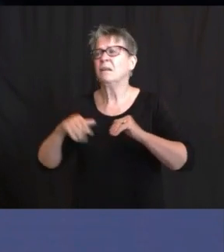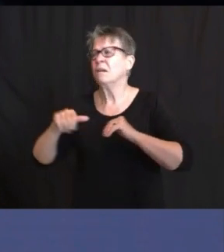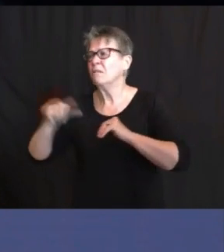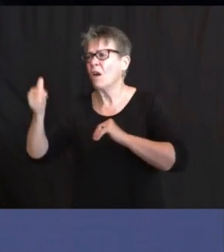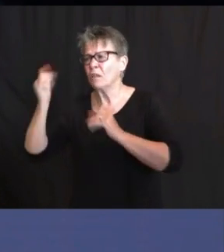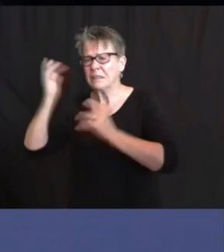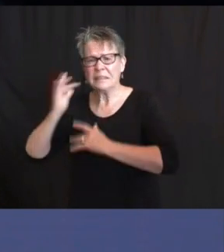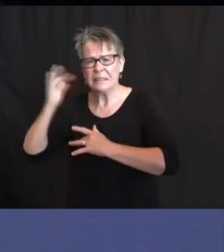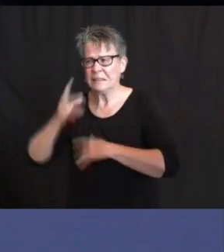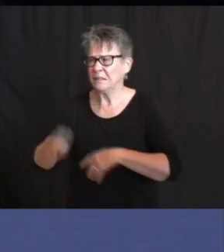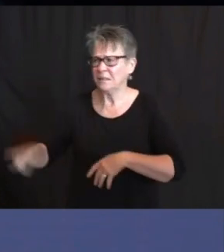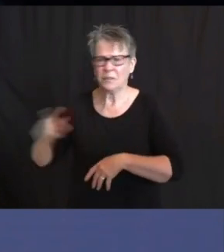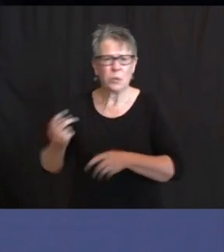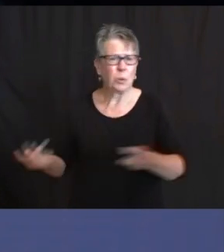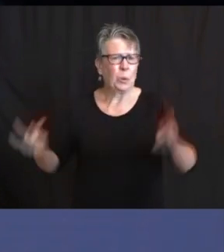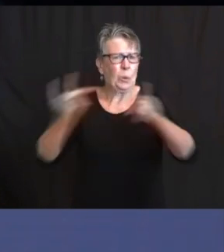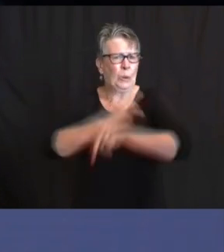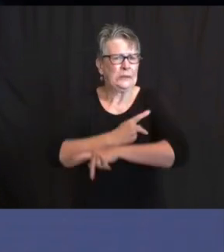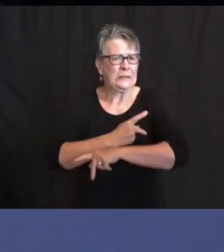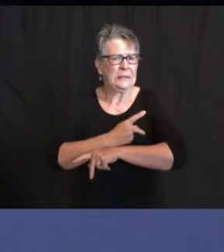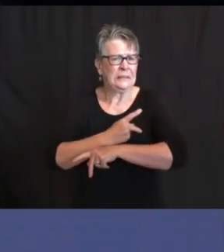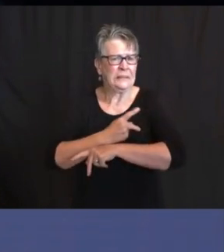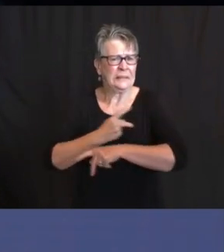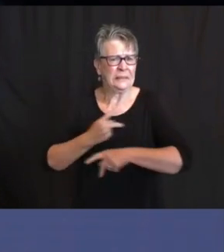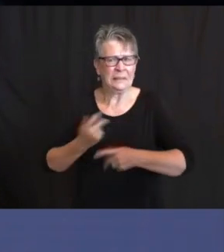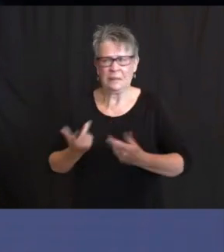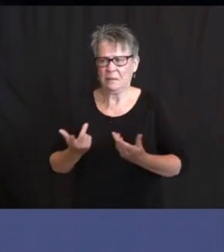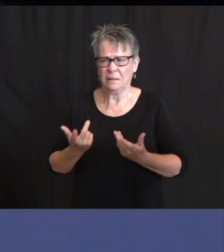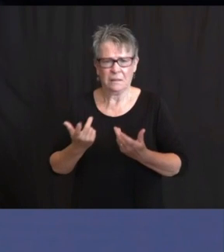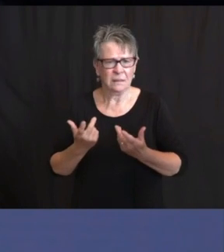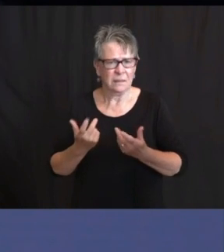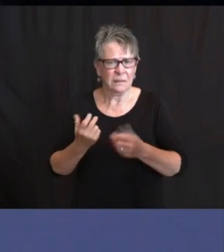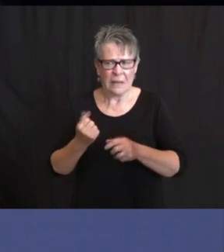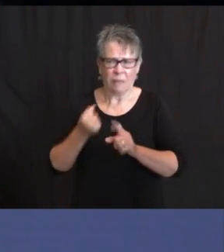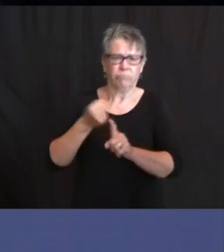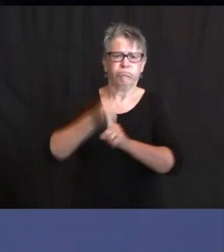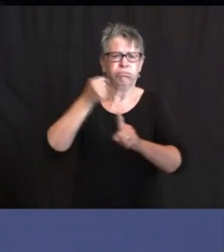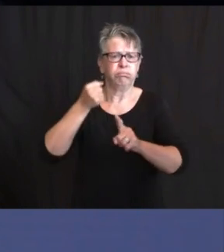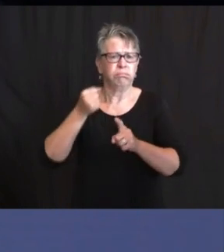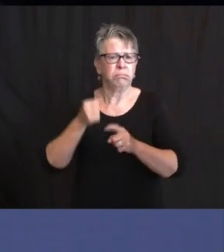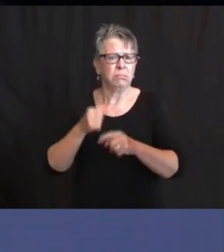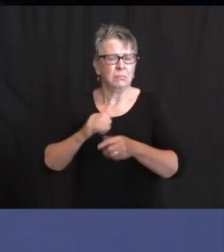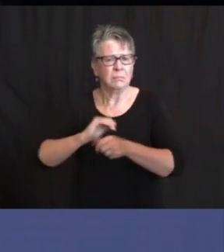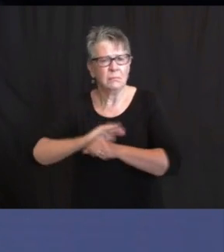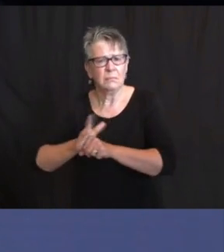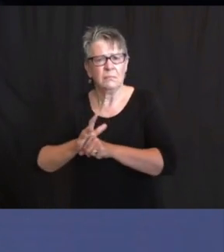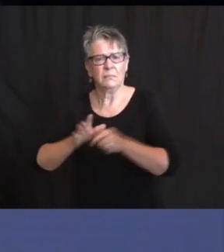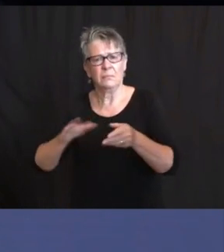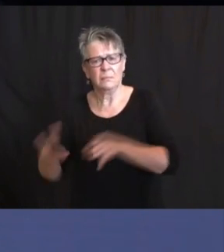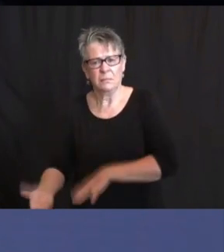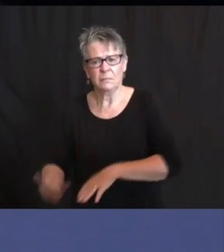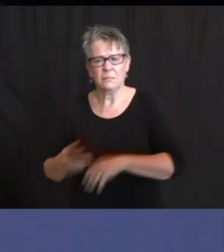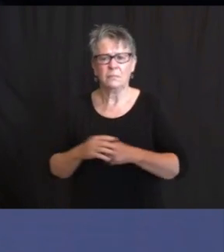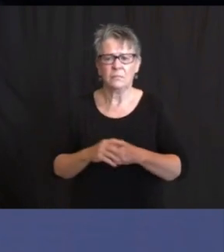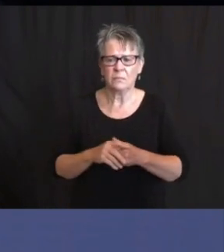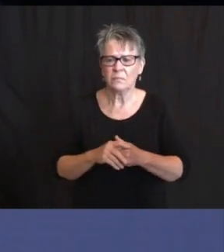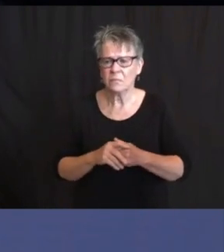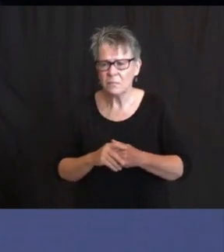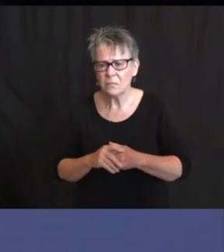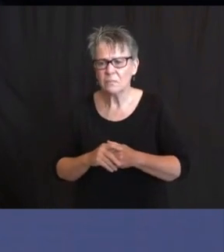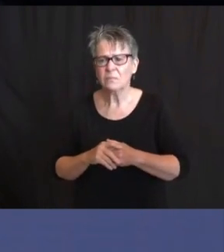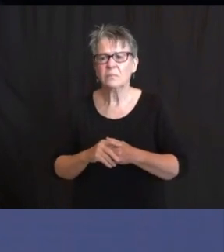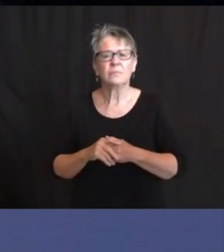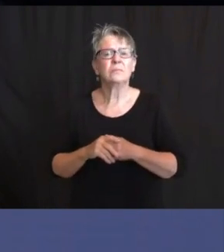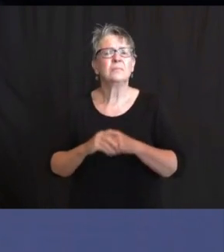as avoiding large gatherings and certainly avoiding individuals who are sick. Moving on to my daily